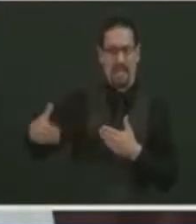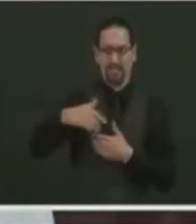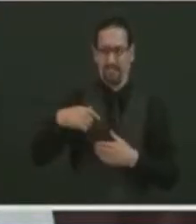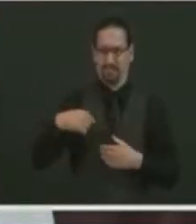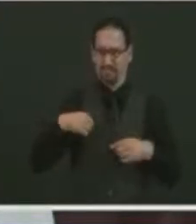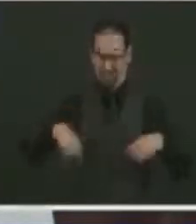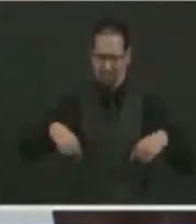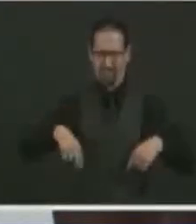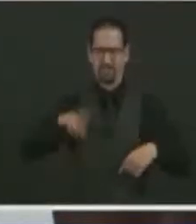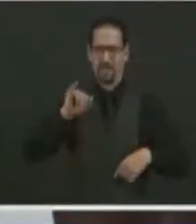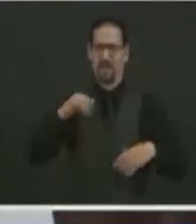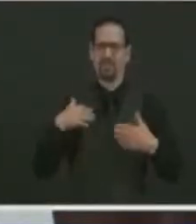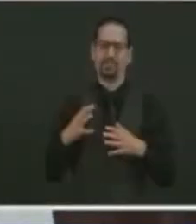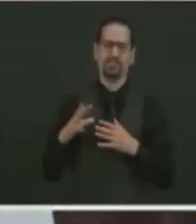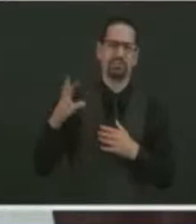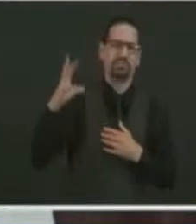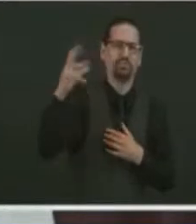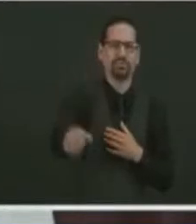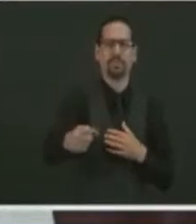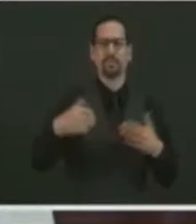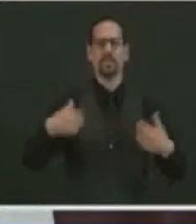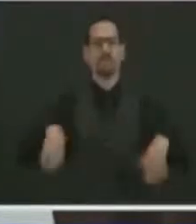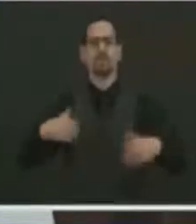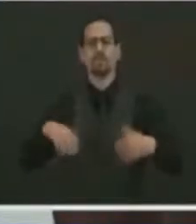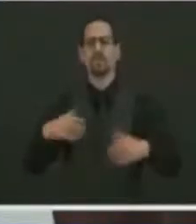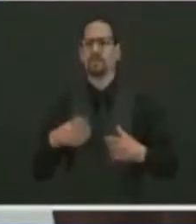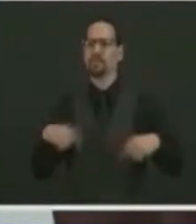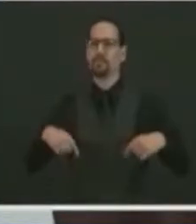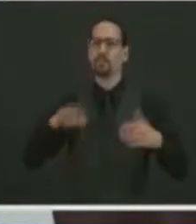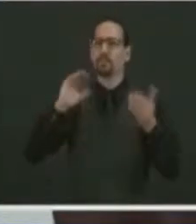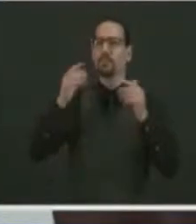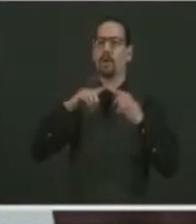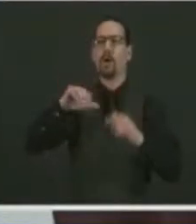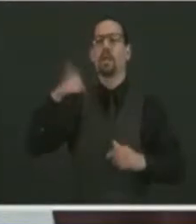experience of our veterans home compared to Massachusetts.